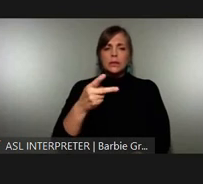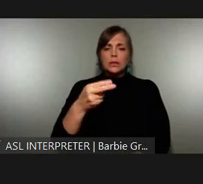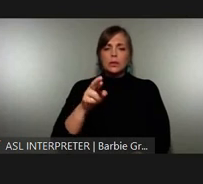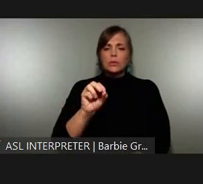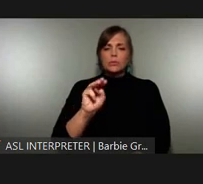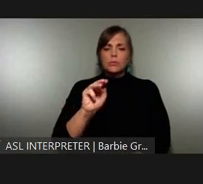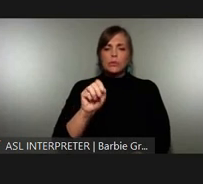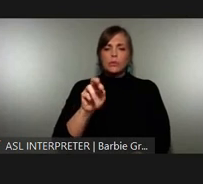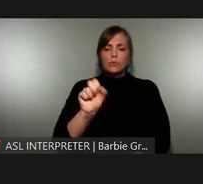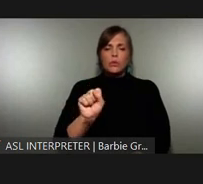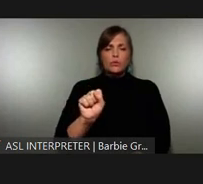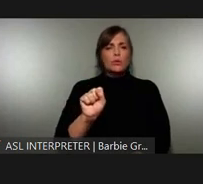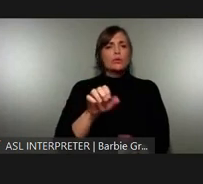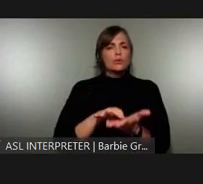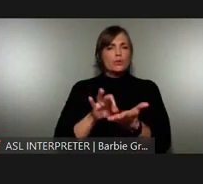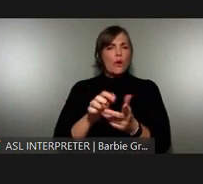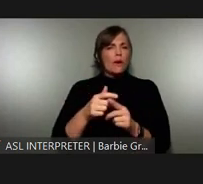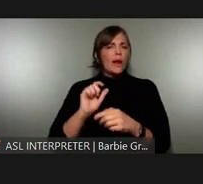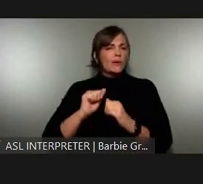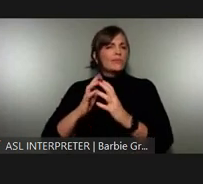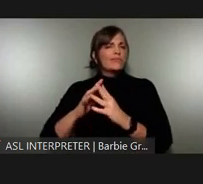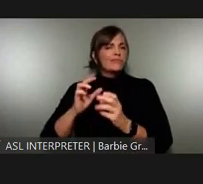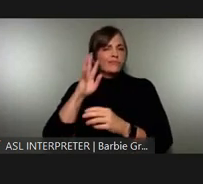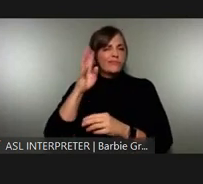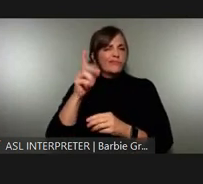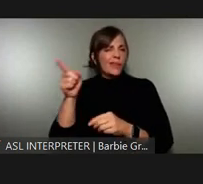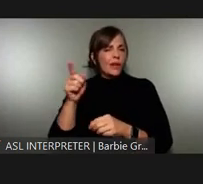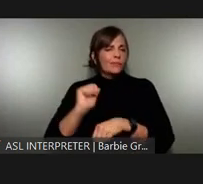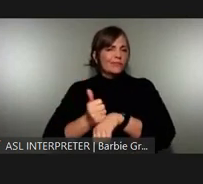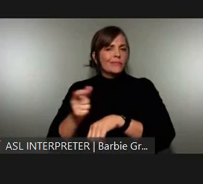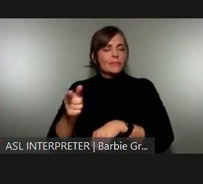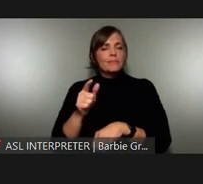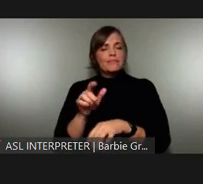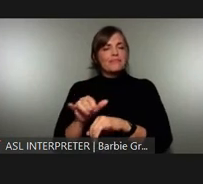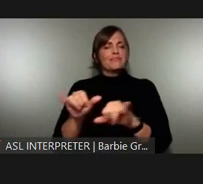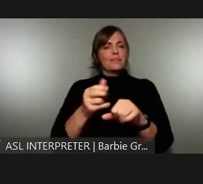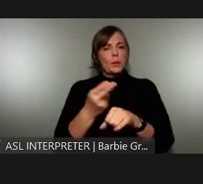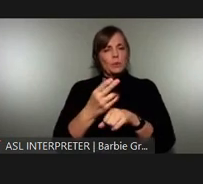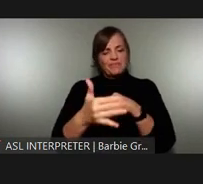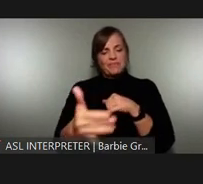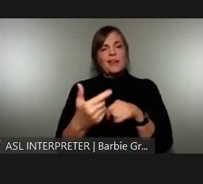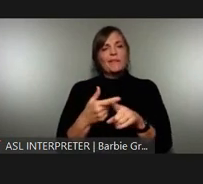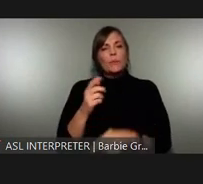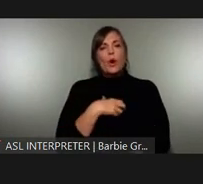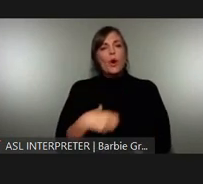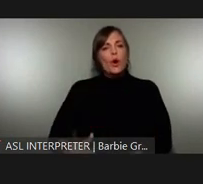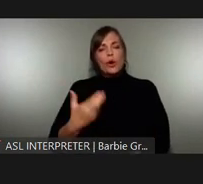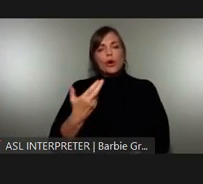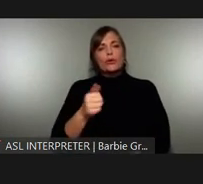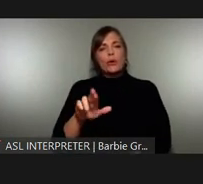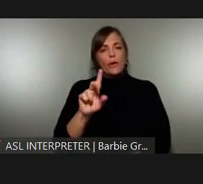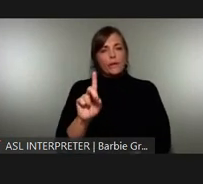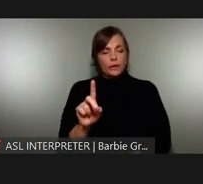model is such that you ask customers a single question. How much on a scale of 1 to 10 would you recommend this service